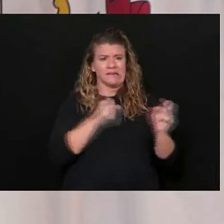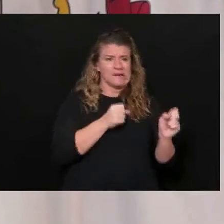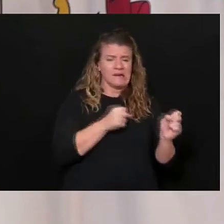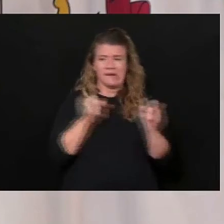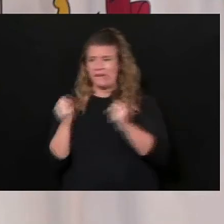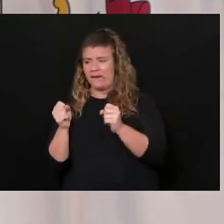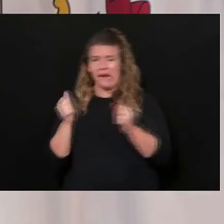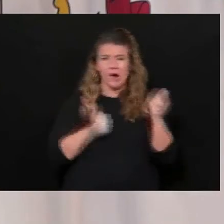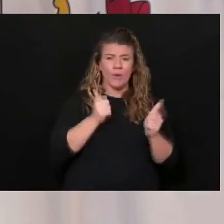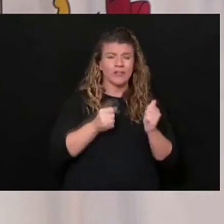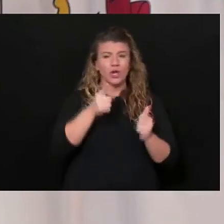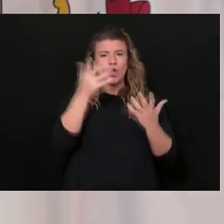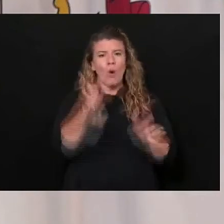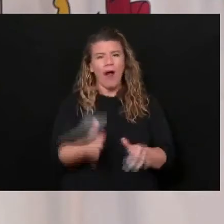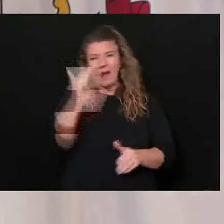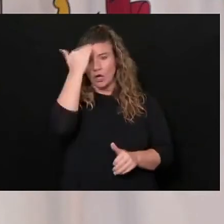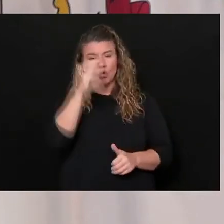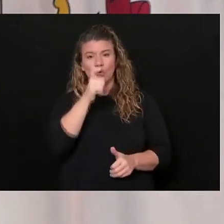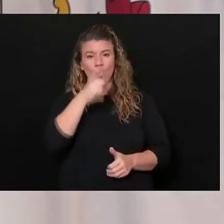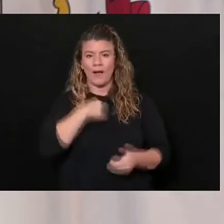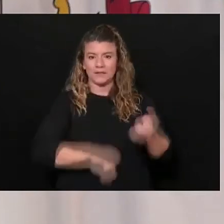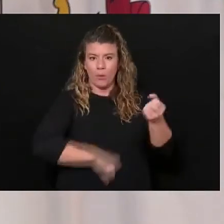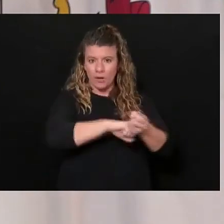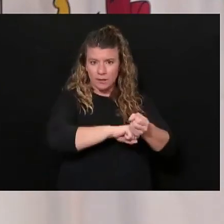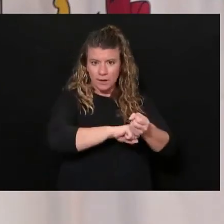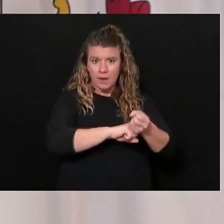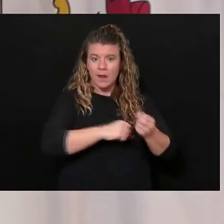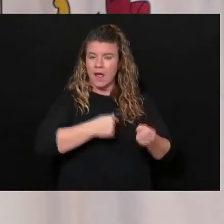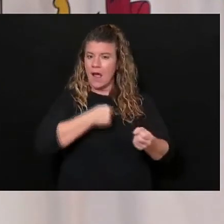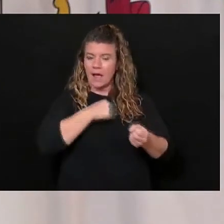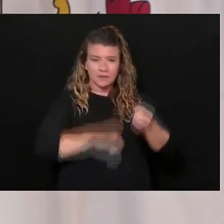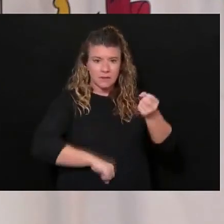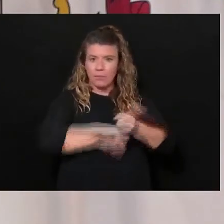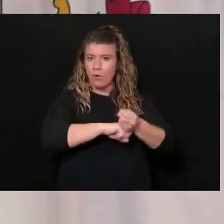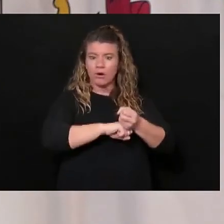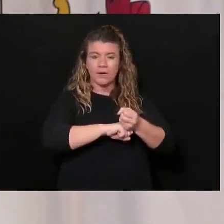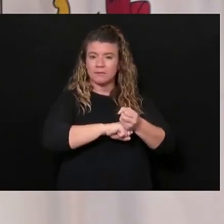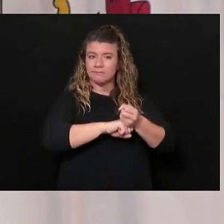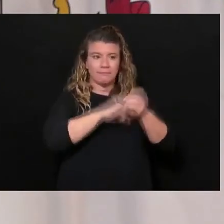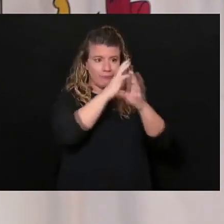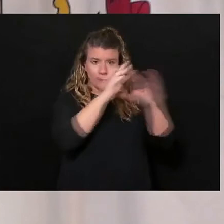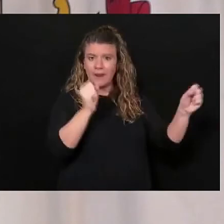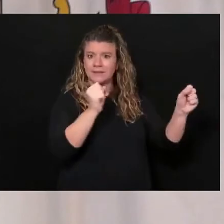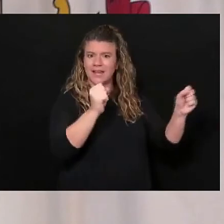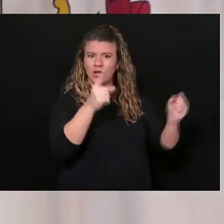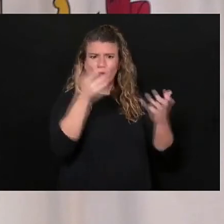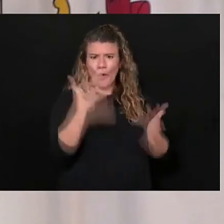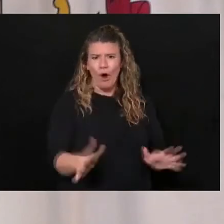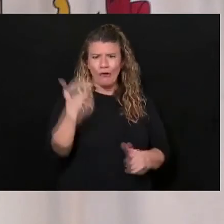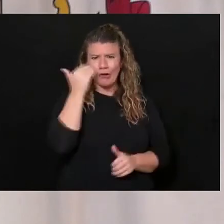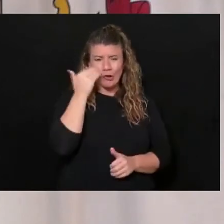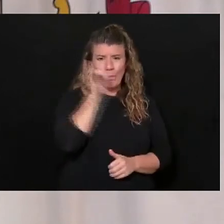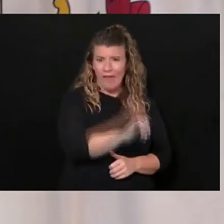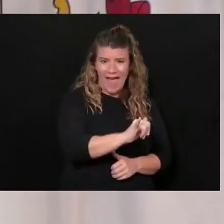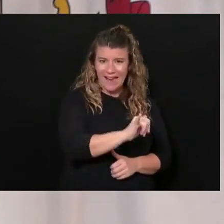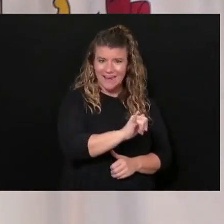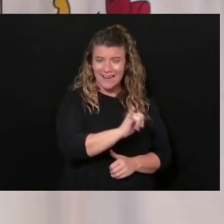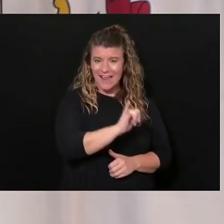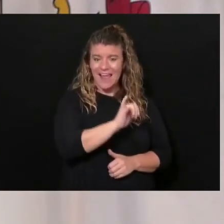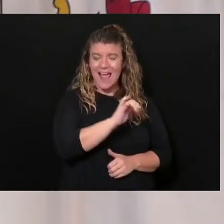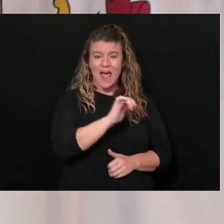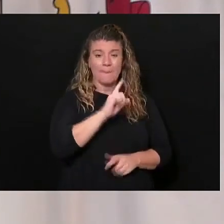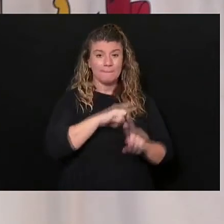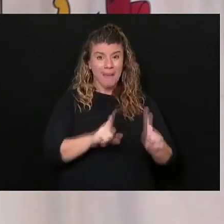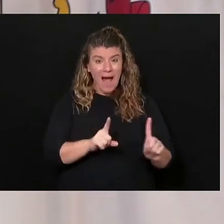and absolutely I stood, staunch as I could be, with our president and everything,